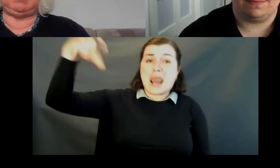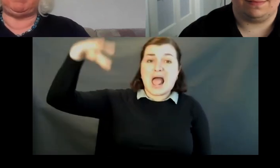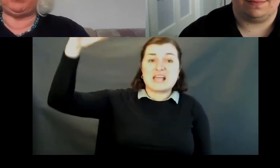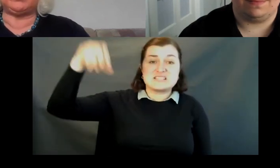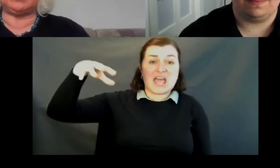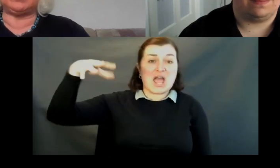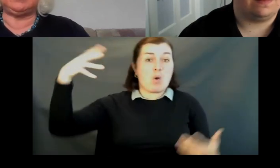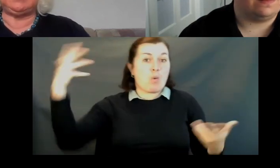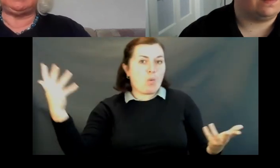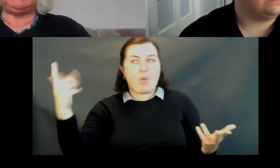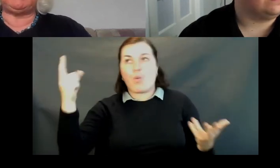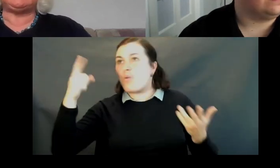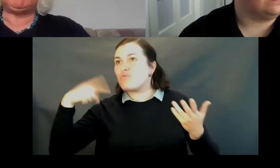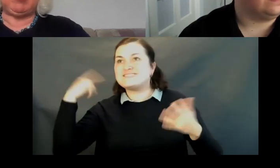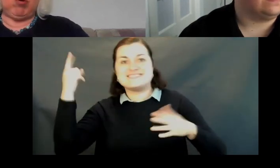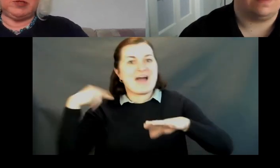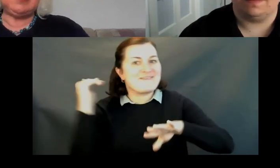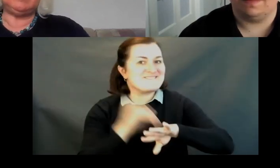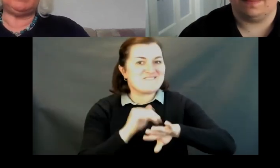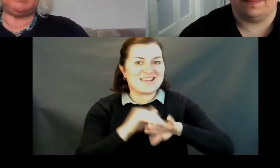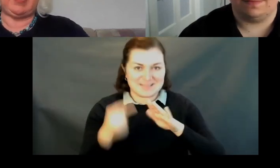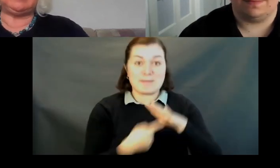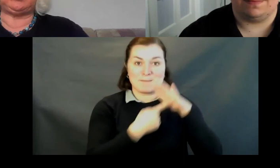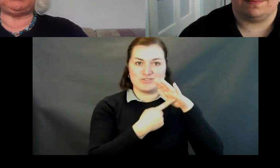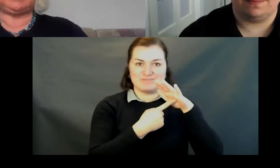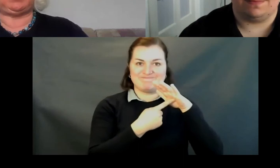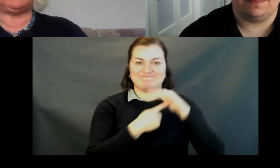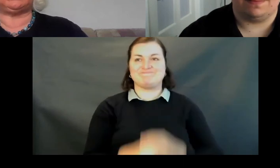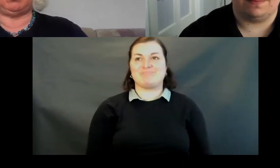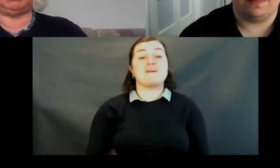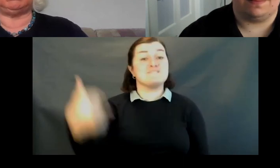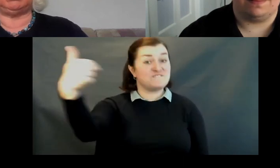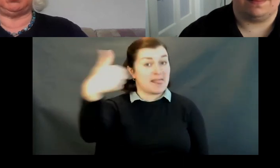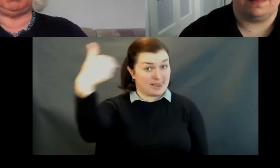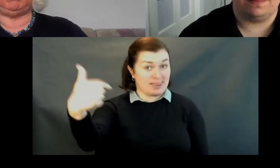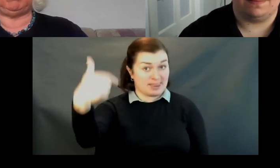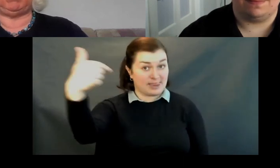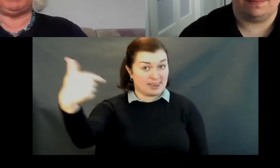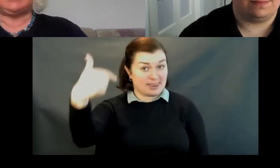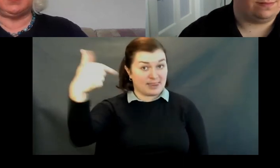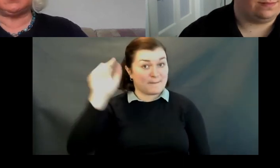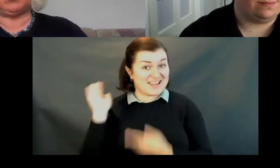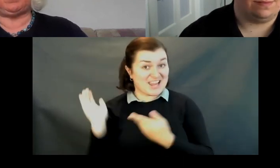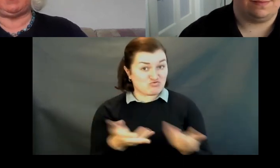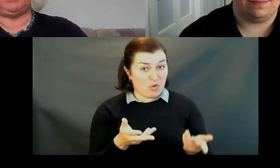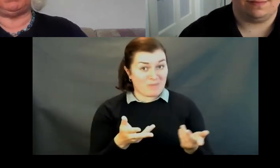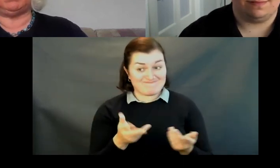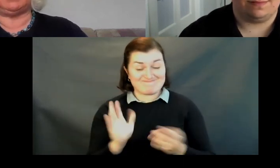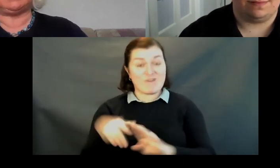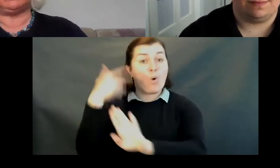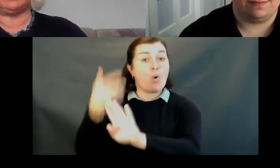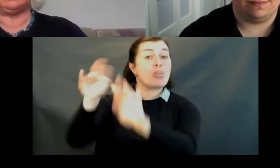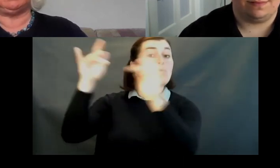particularly important. That is recorded and it goes out on a website so that